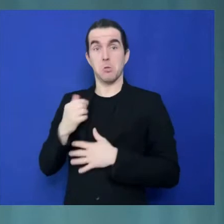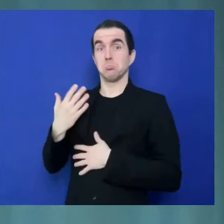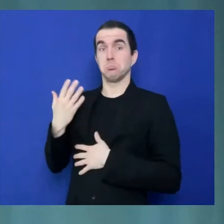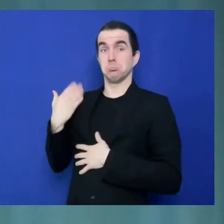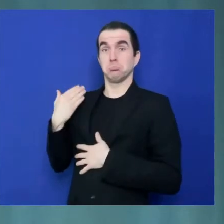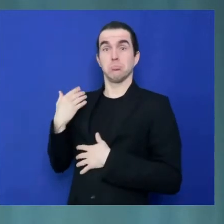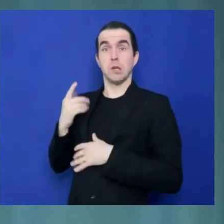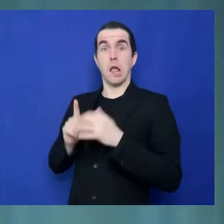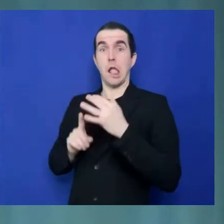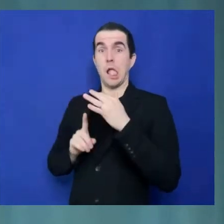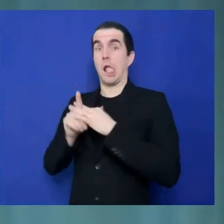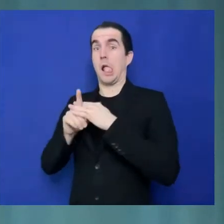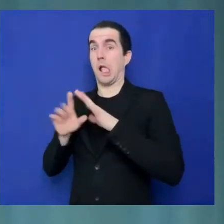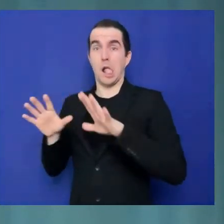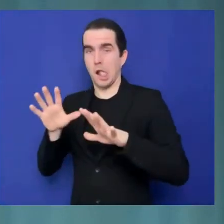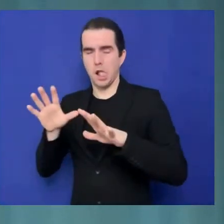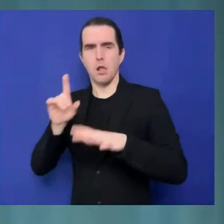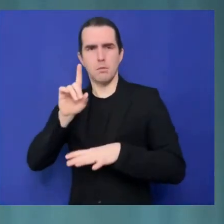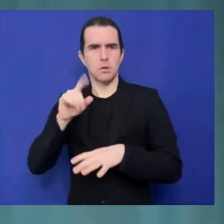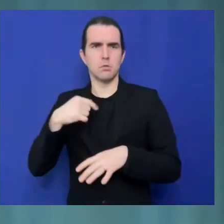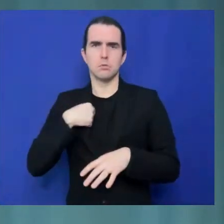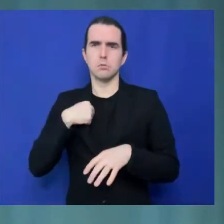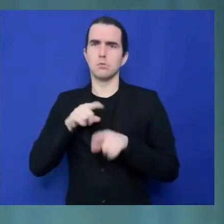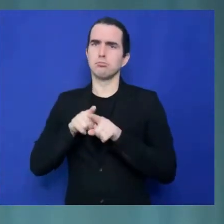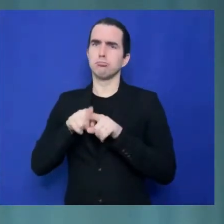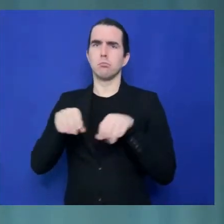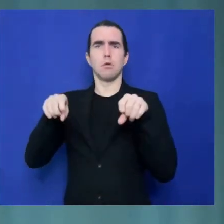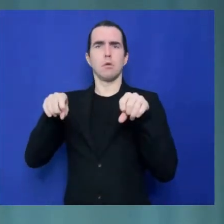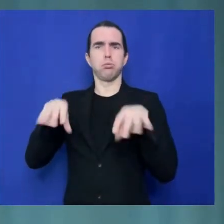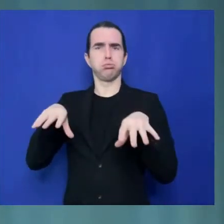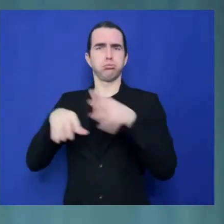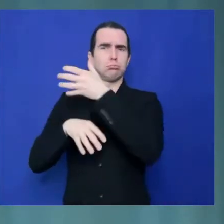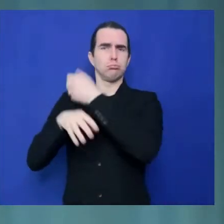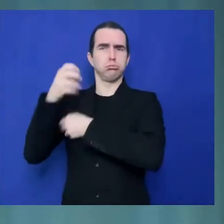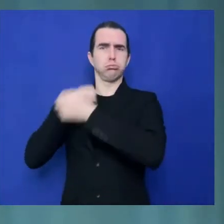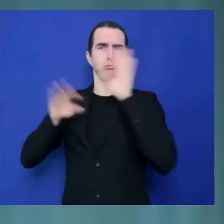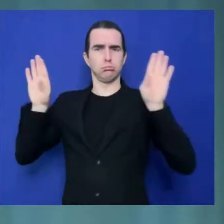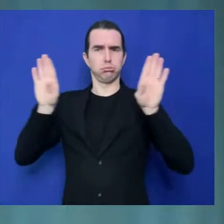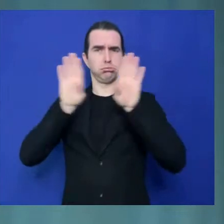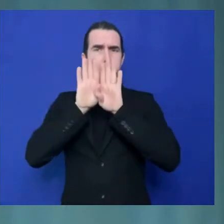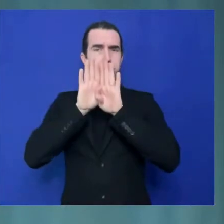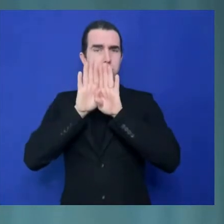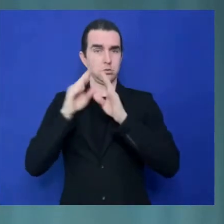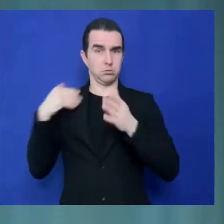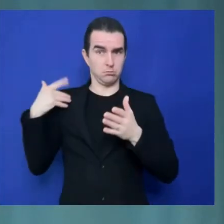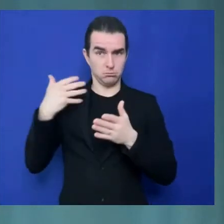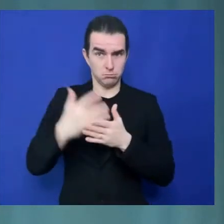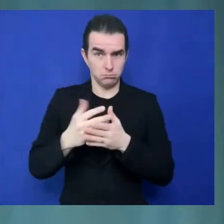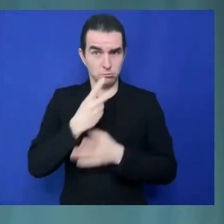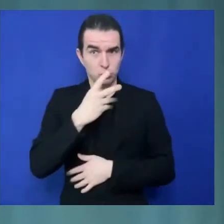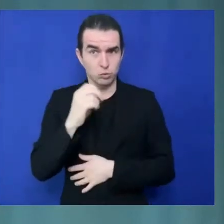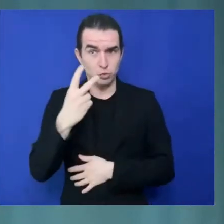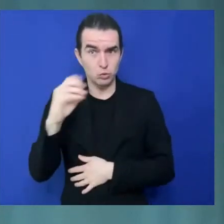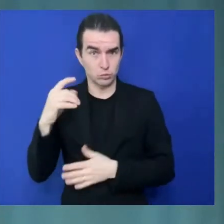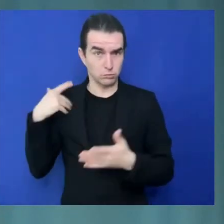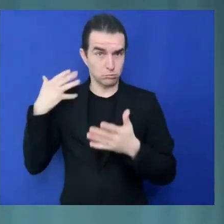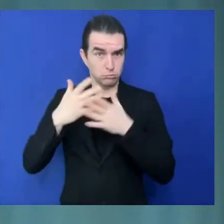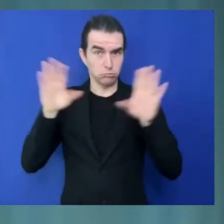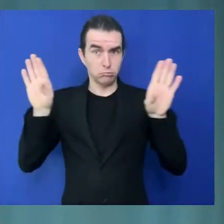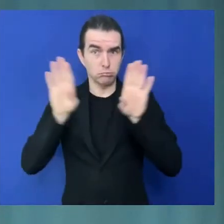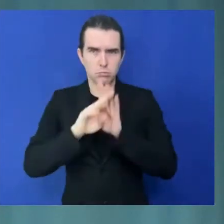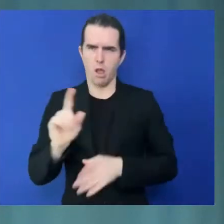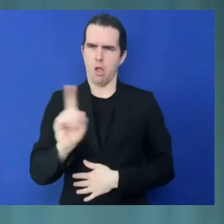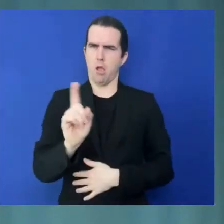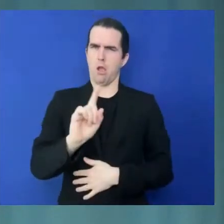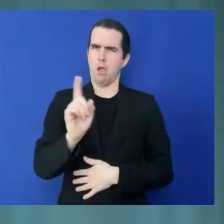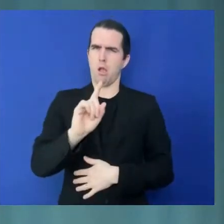This enabled the active participations of literally thousands of persons from all